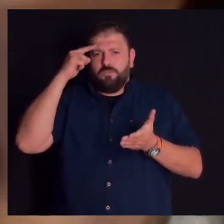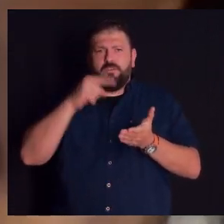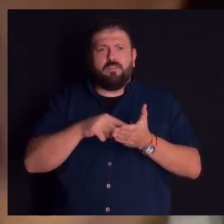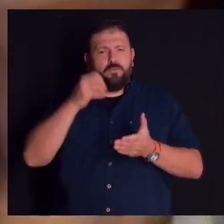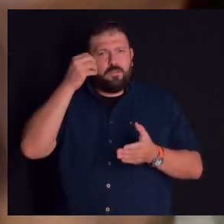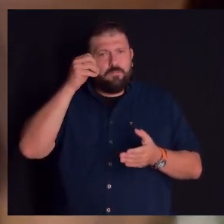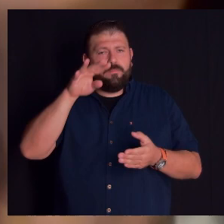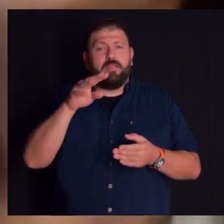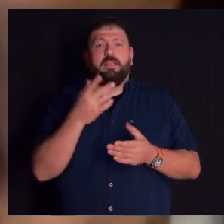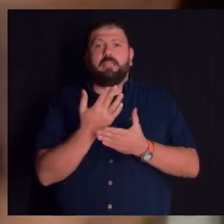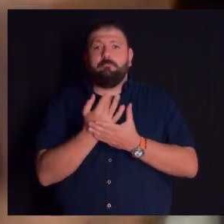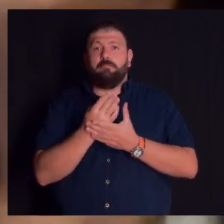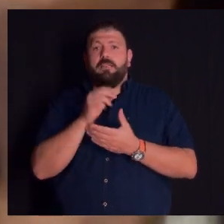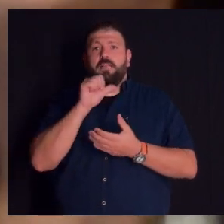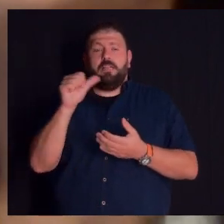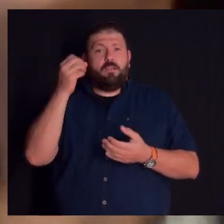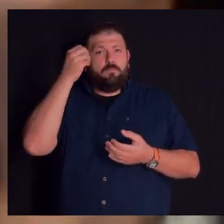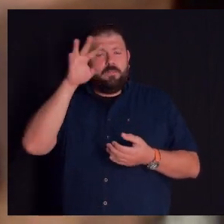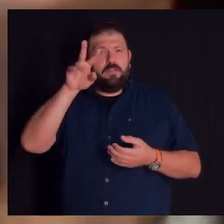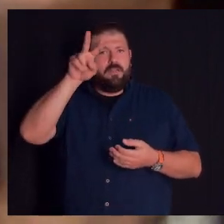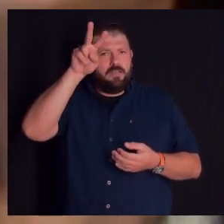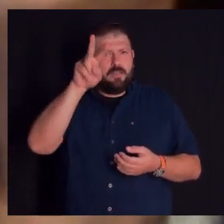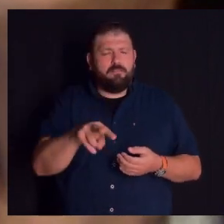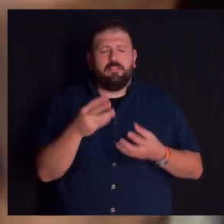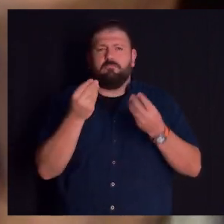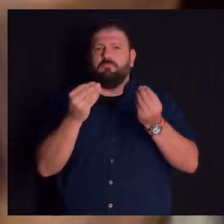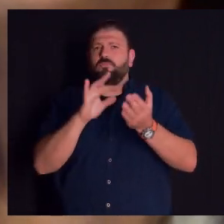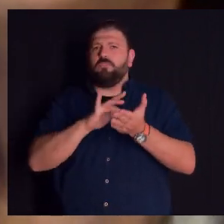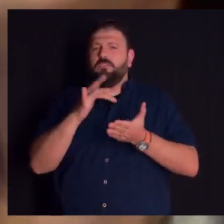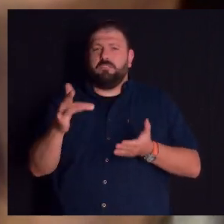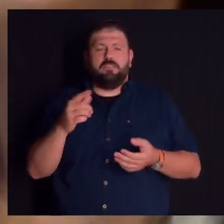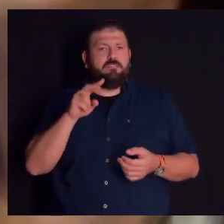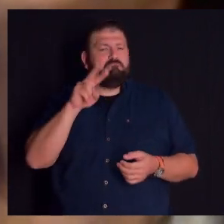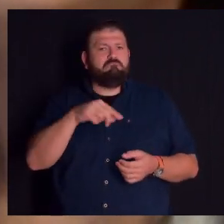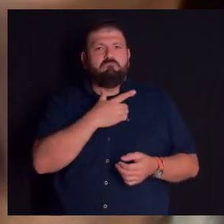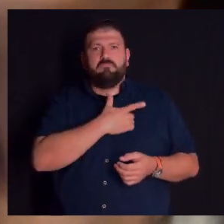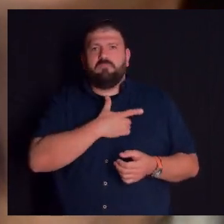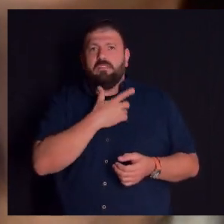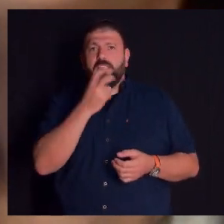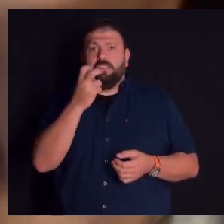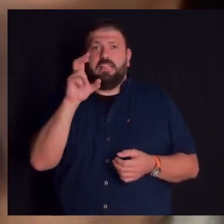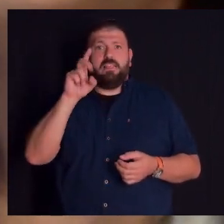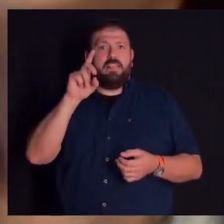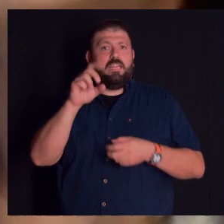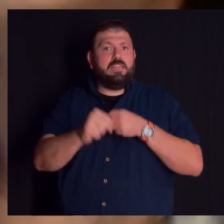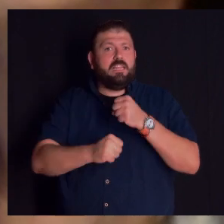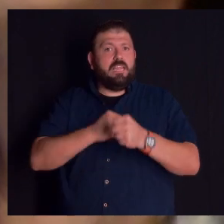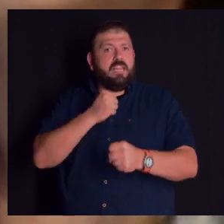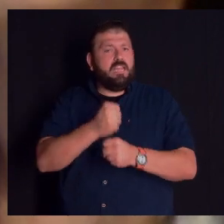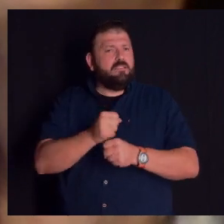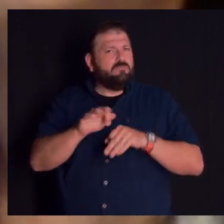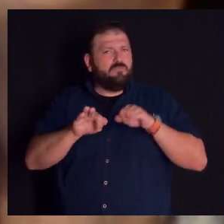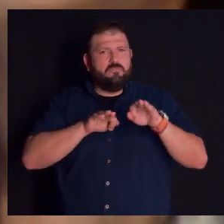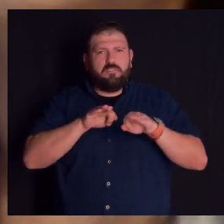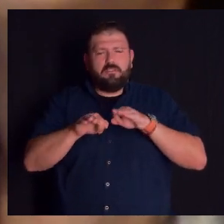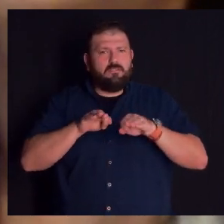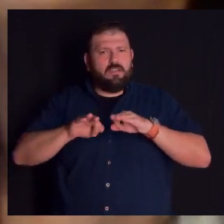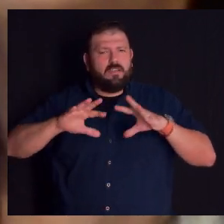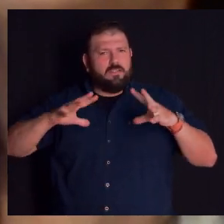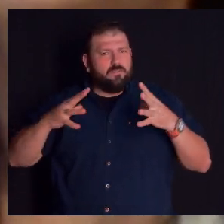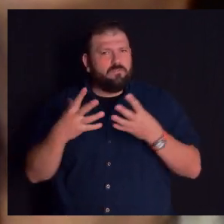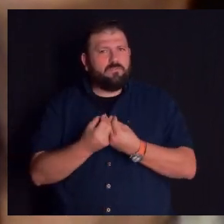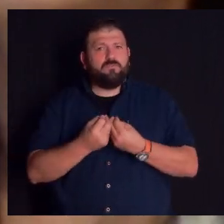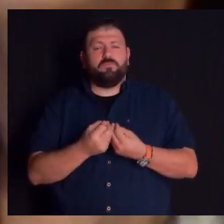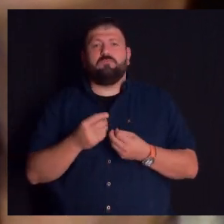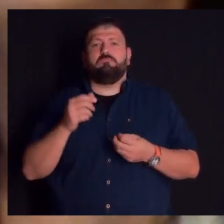impact. So nobody can be better than Omnilife. This is a privilege to being with you for almost 30 years